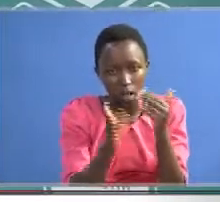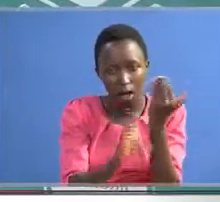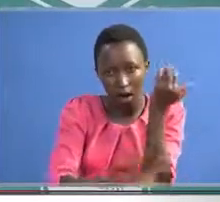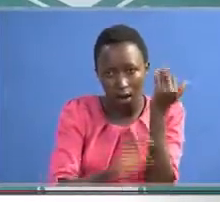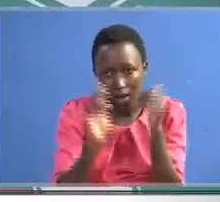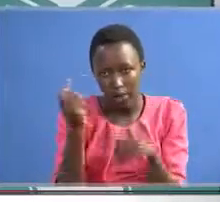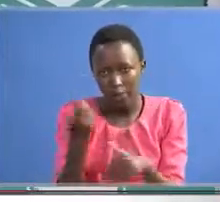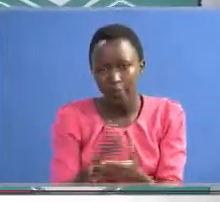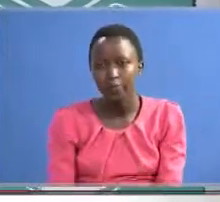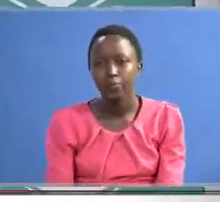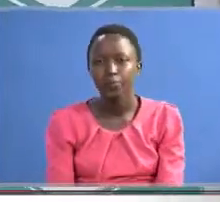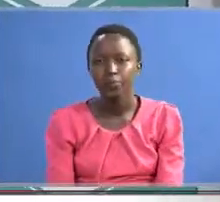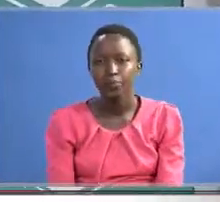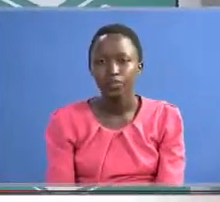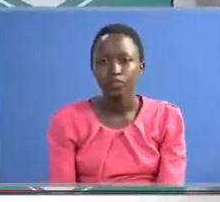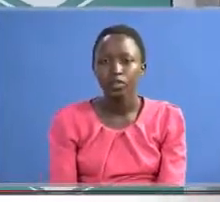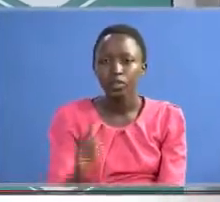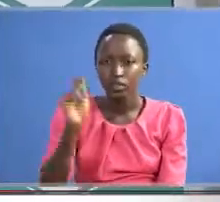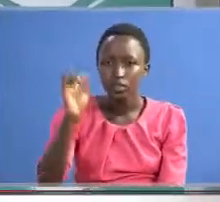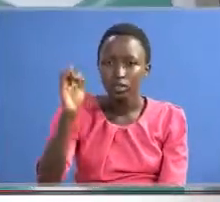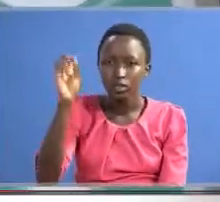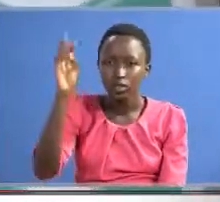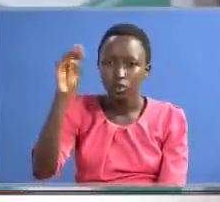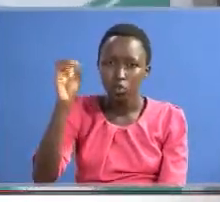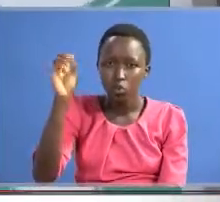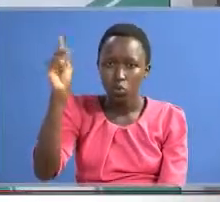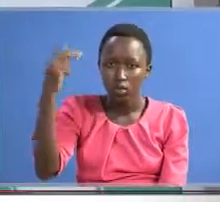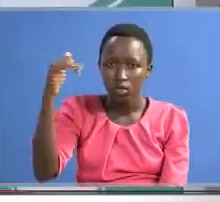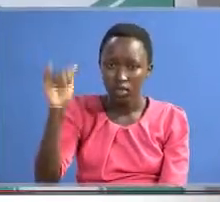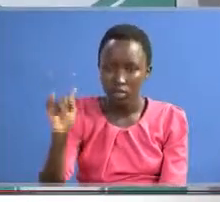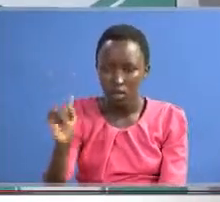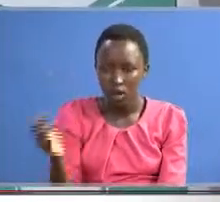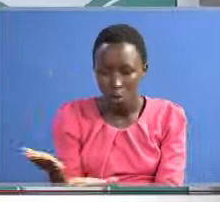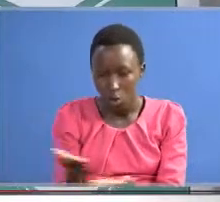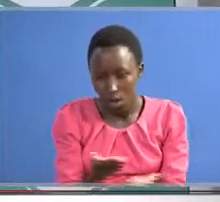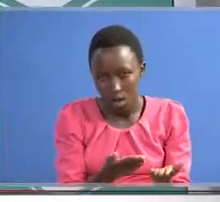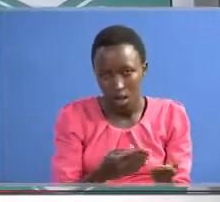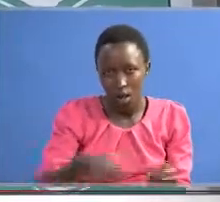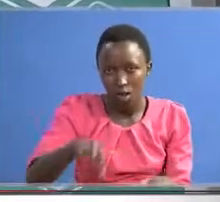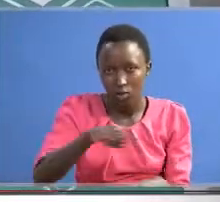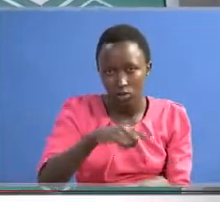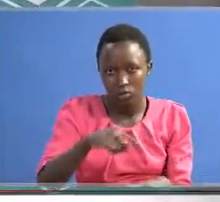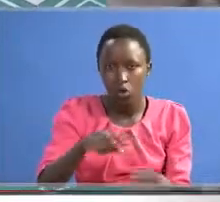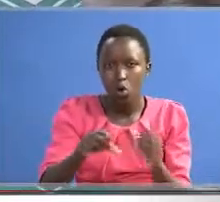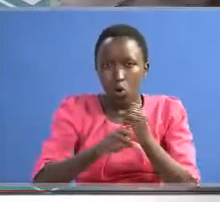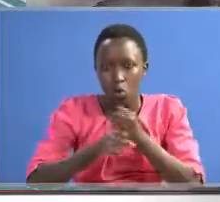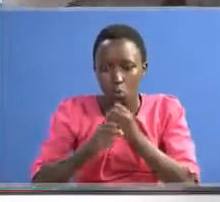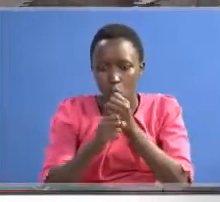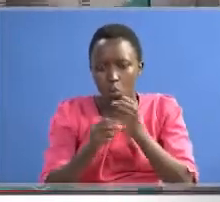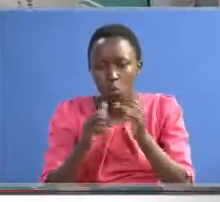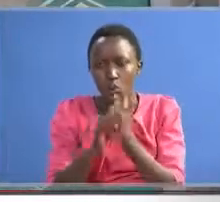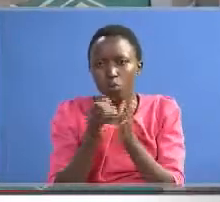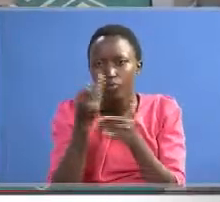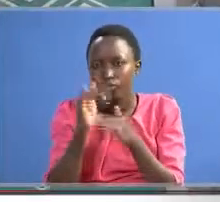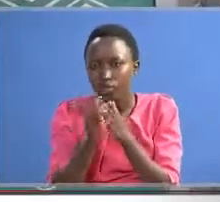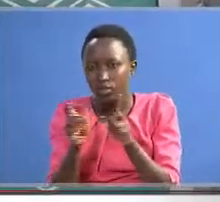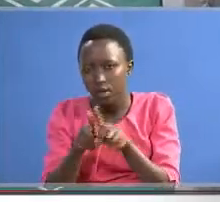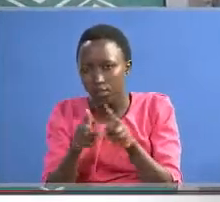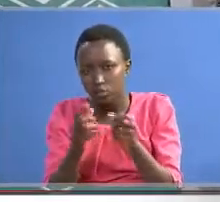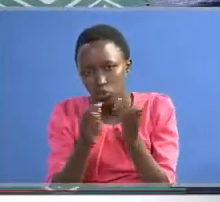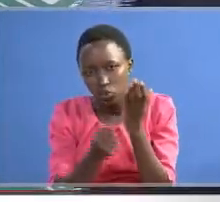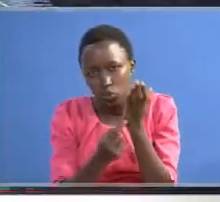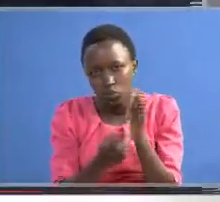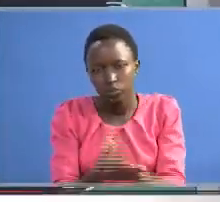Kenya. Mr. Timothy Keitany, the managing director, welcomes us to the Angong Road offices where they deal with this